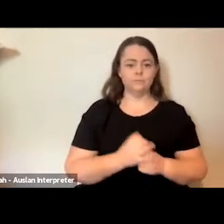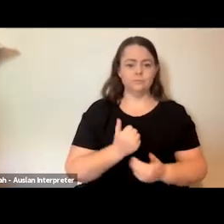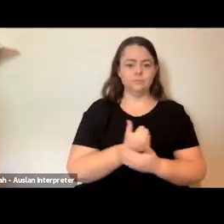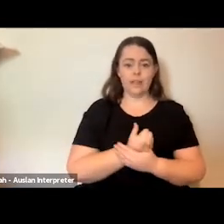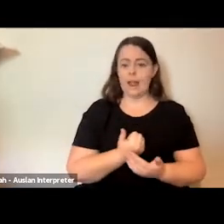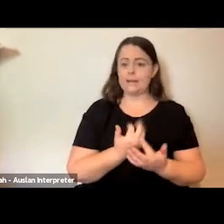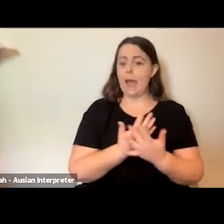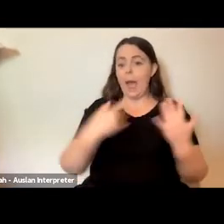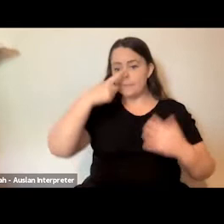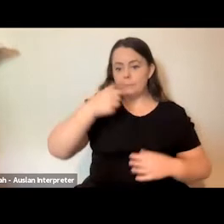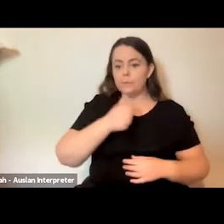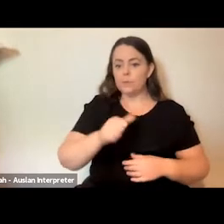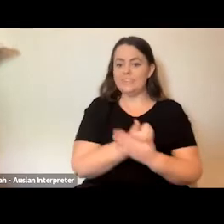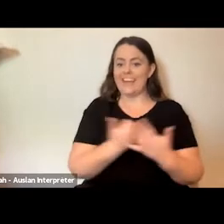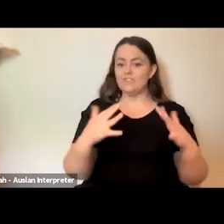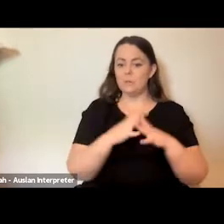year.